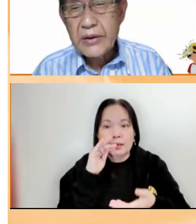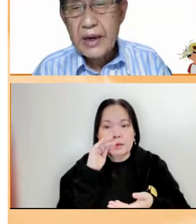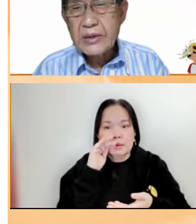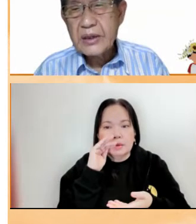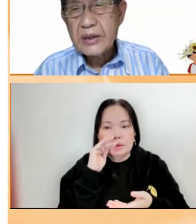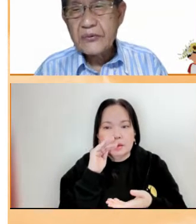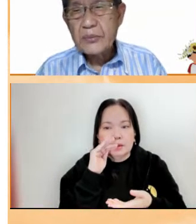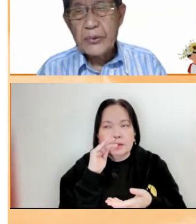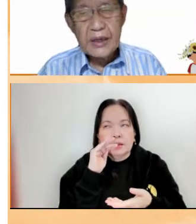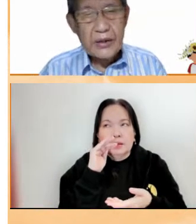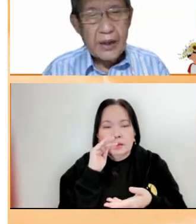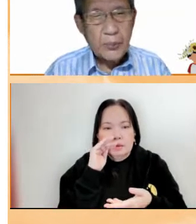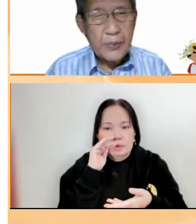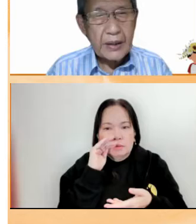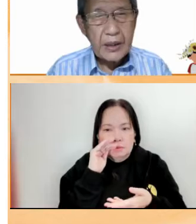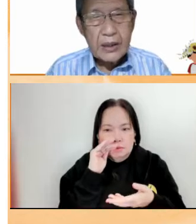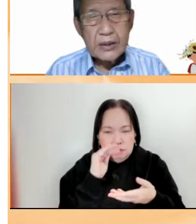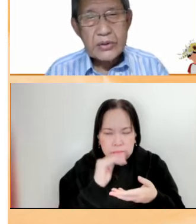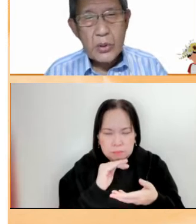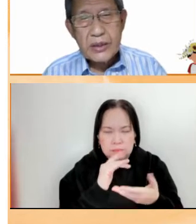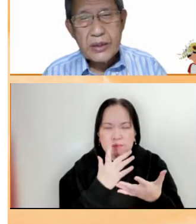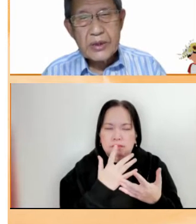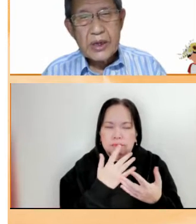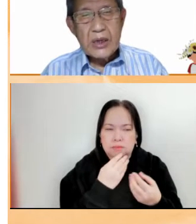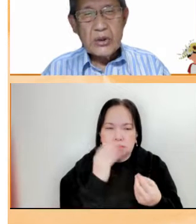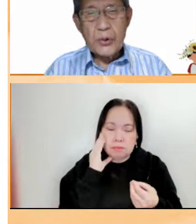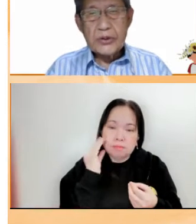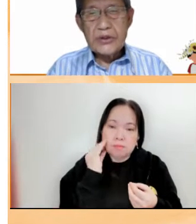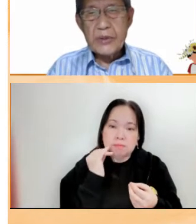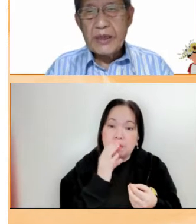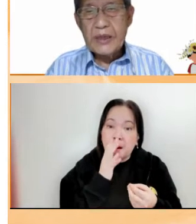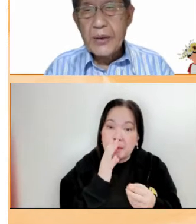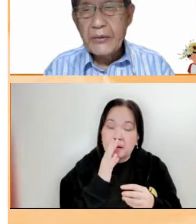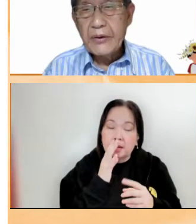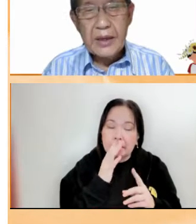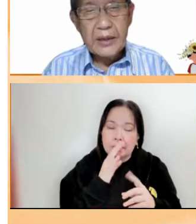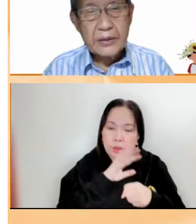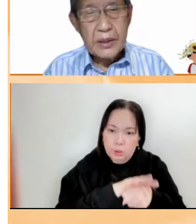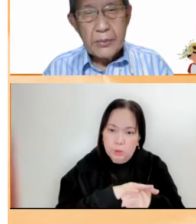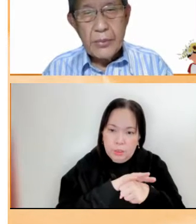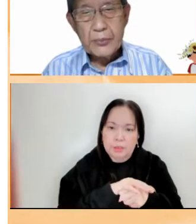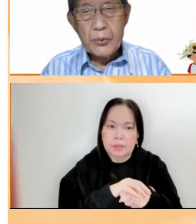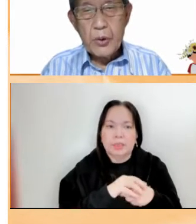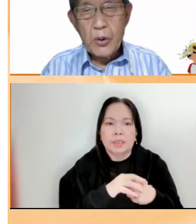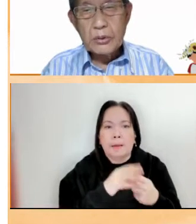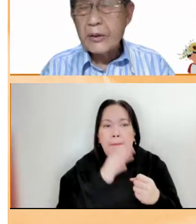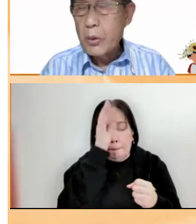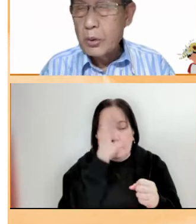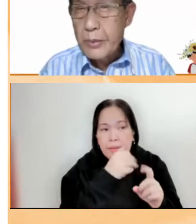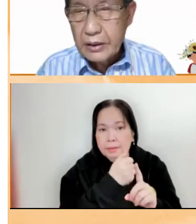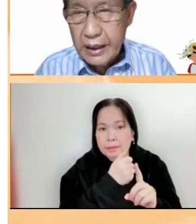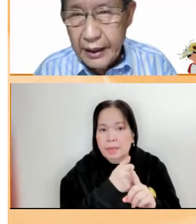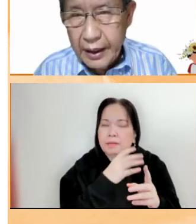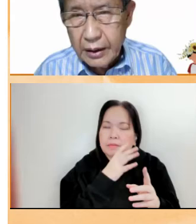prenatal stress and infant brain development. The social support received by the parent may promote their